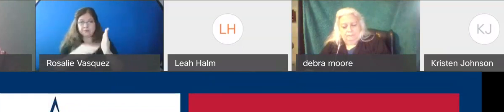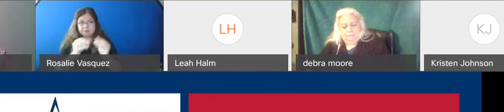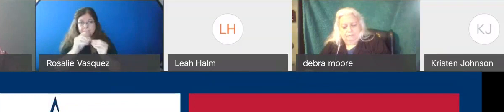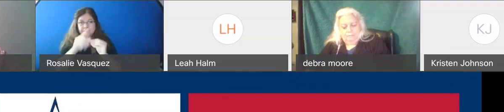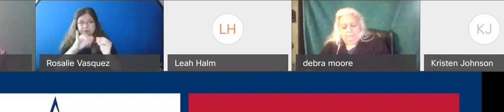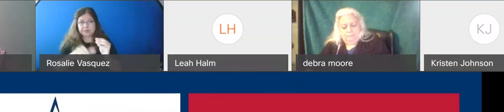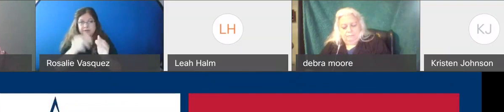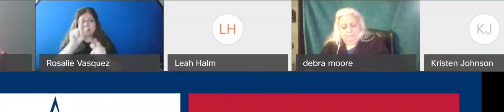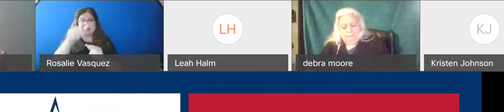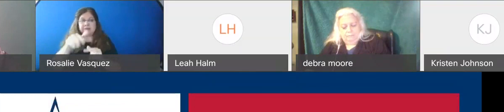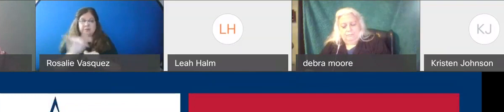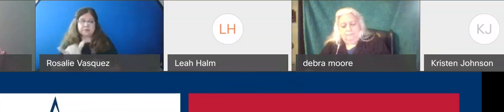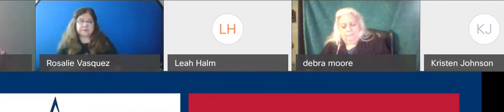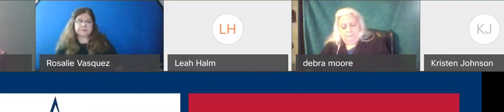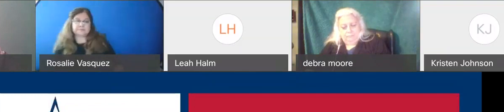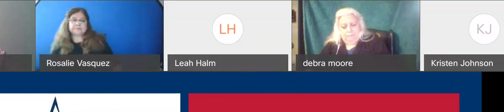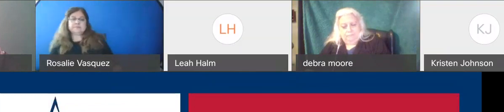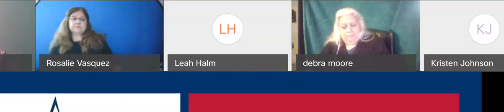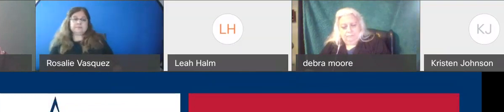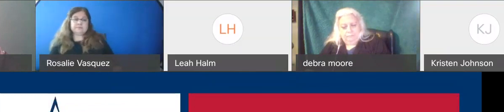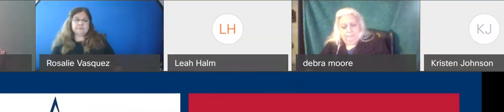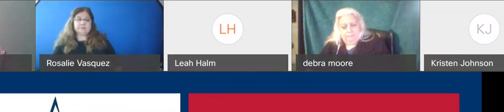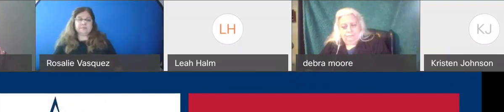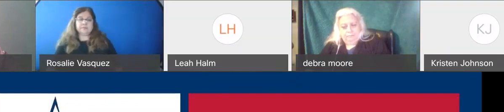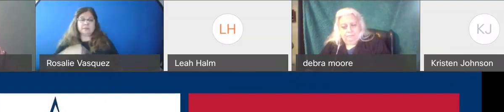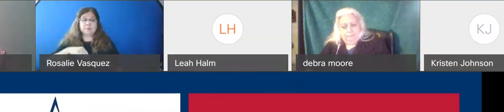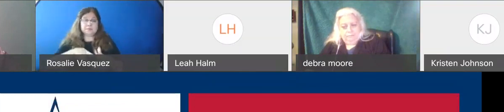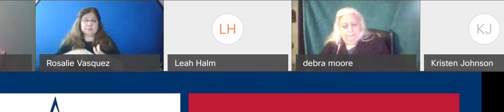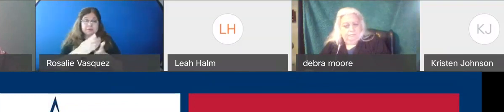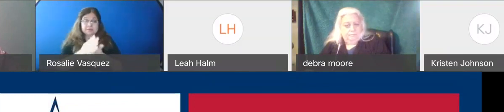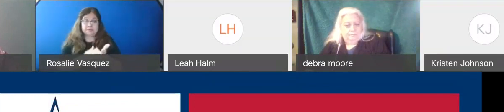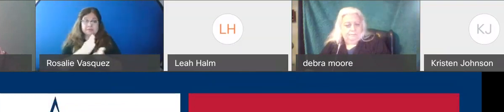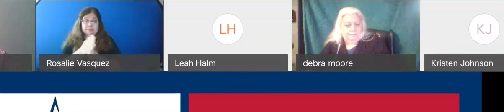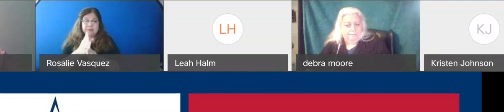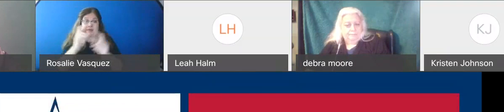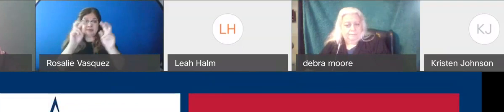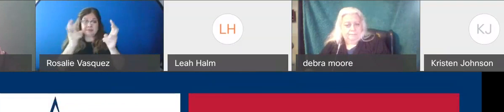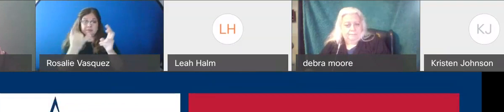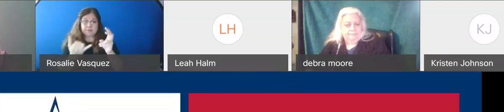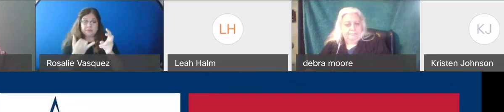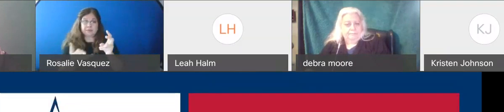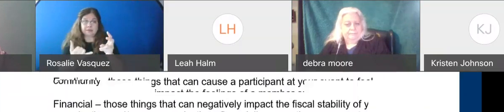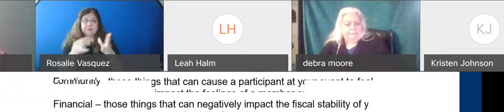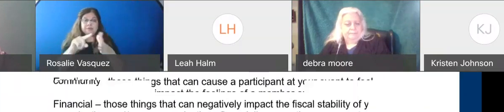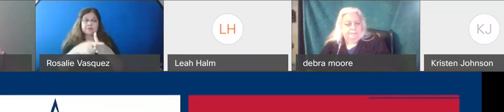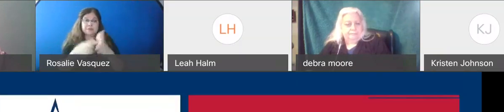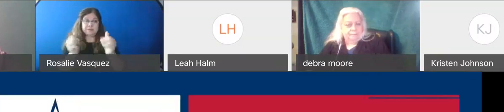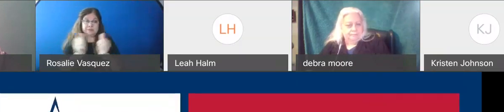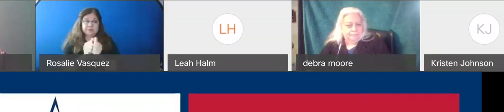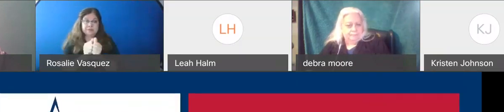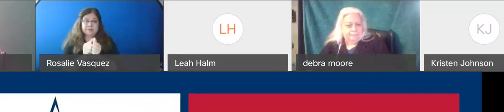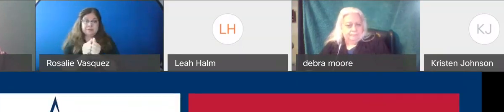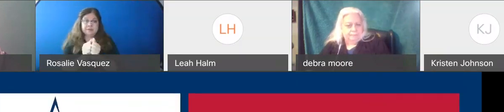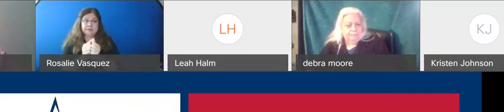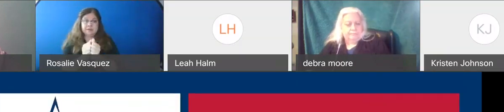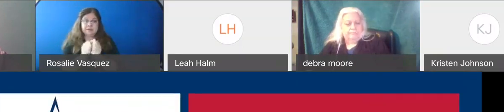later on as well. So we'll get into some of the main topics right now, starting with